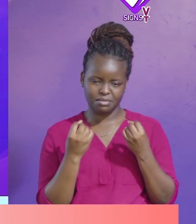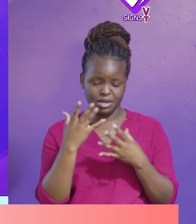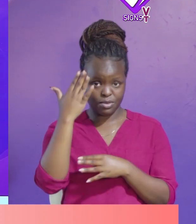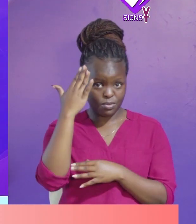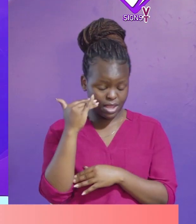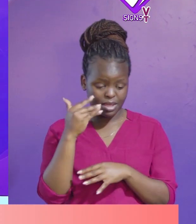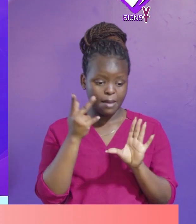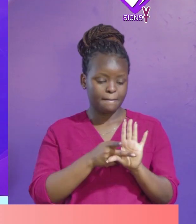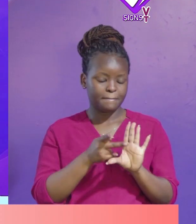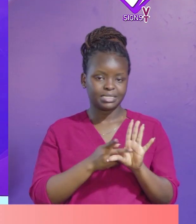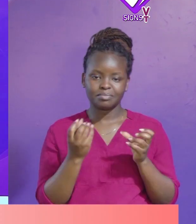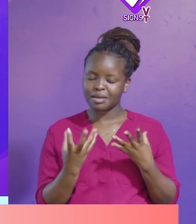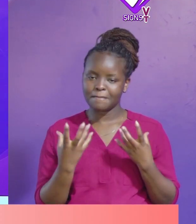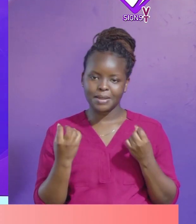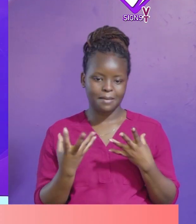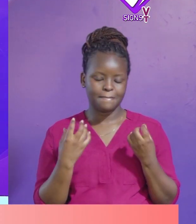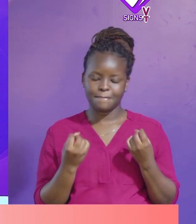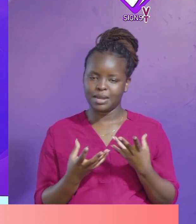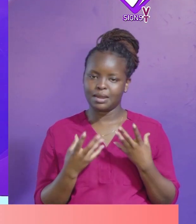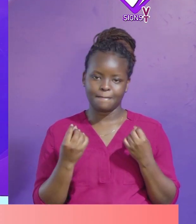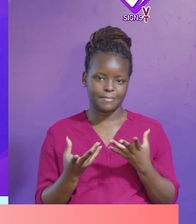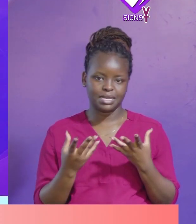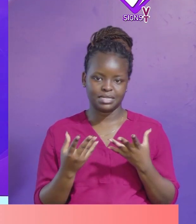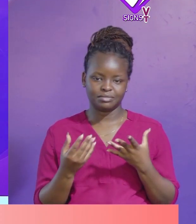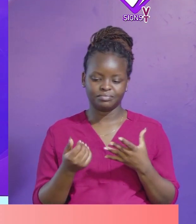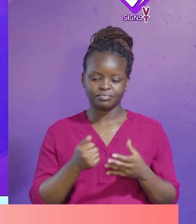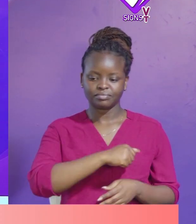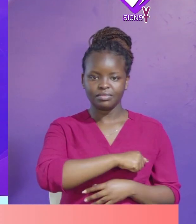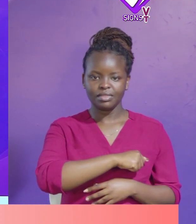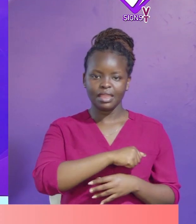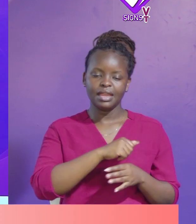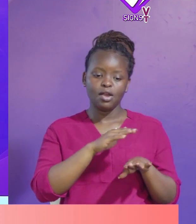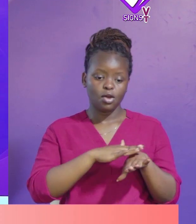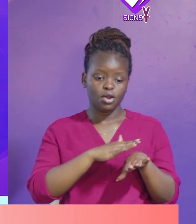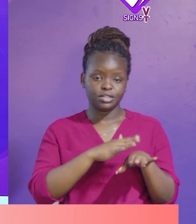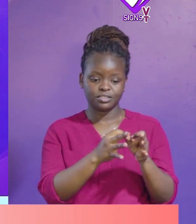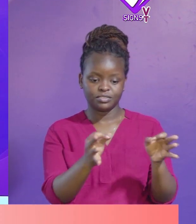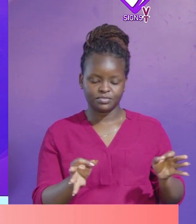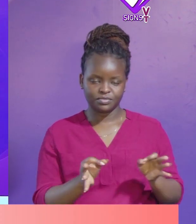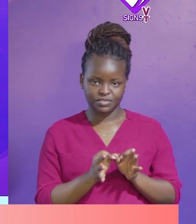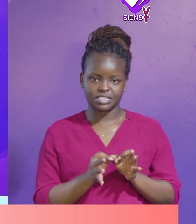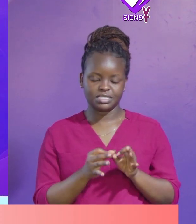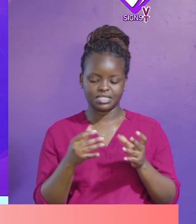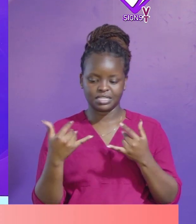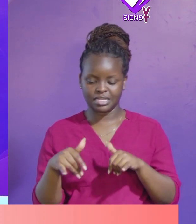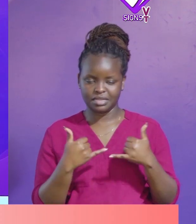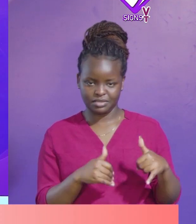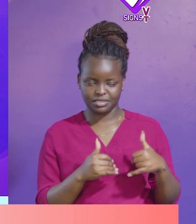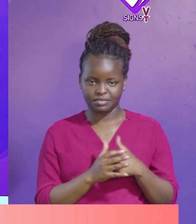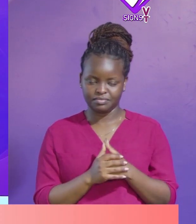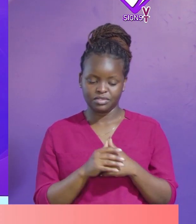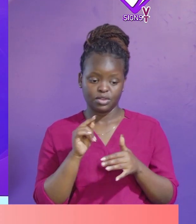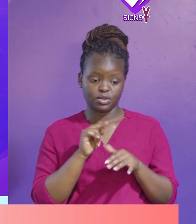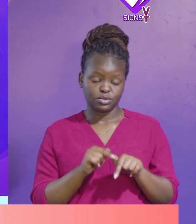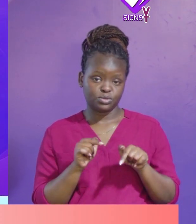they participate in many of the disciplines on the on-field. Okay, today our schedule,